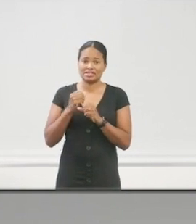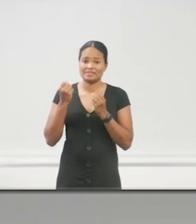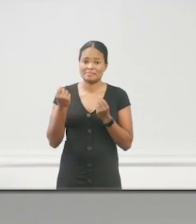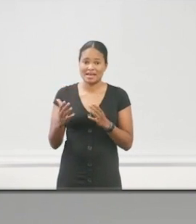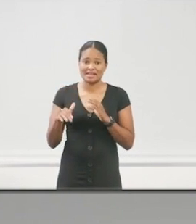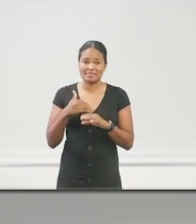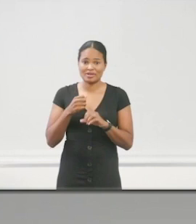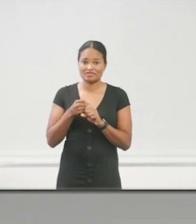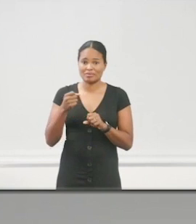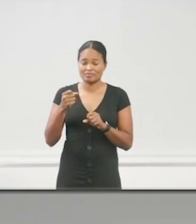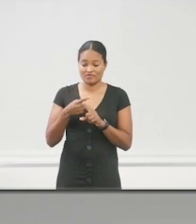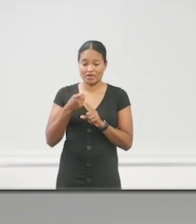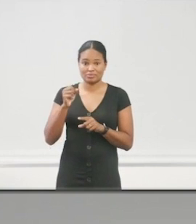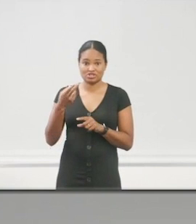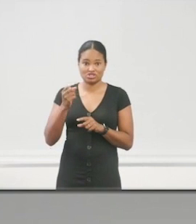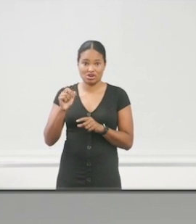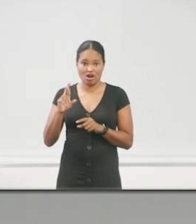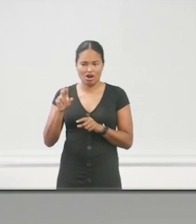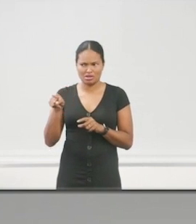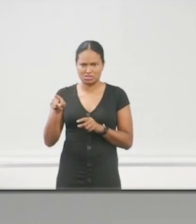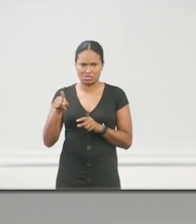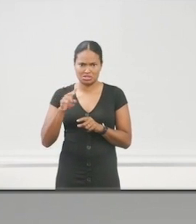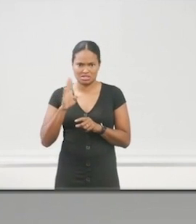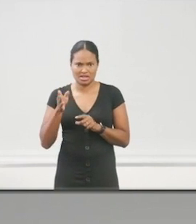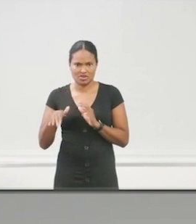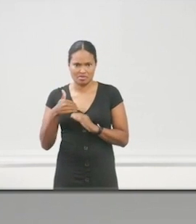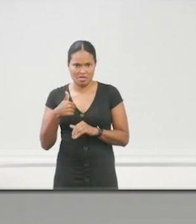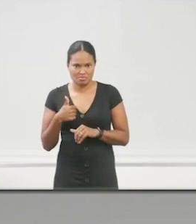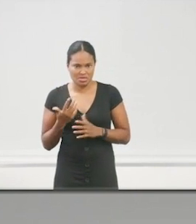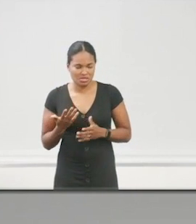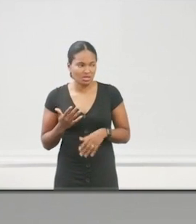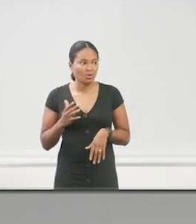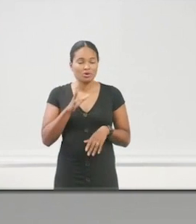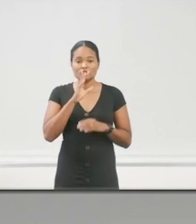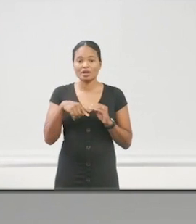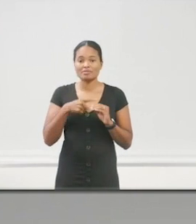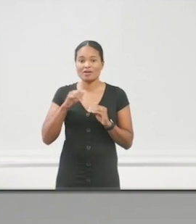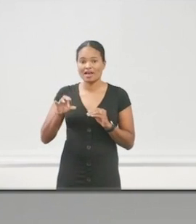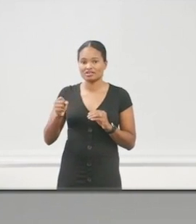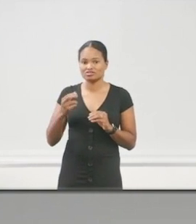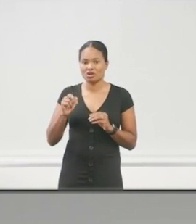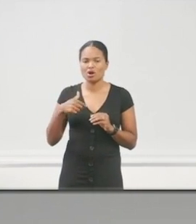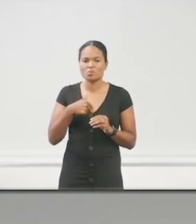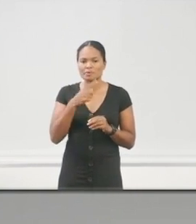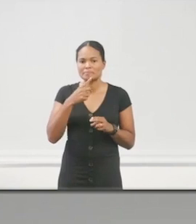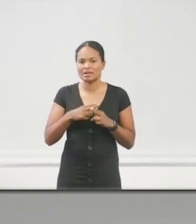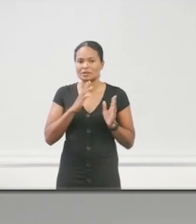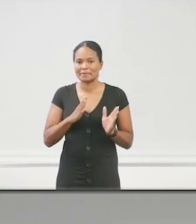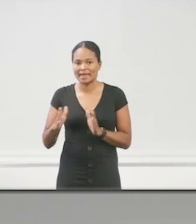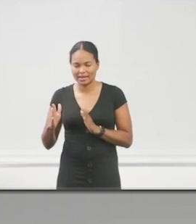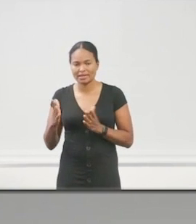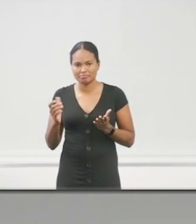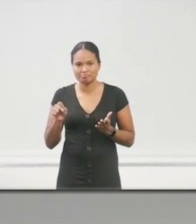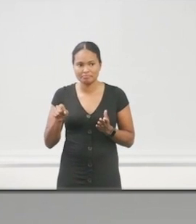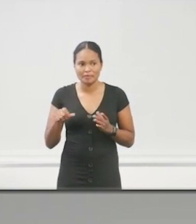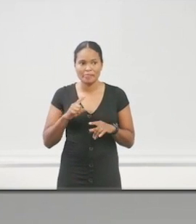come to recognize those things. So, when we're talking about this SHAR, Tad mentioned planning, and we talked about planning earlier, and I just think it's amazing that